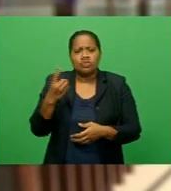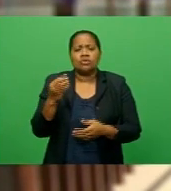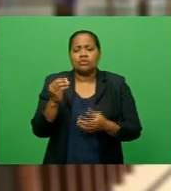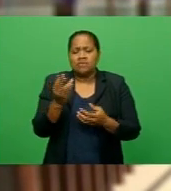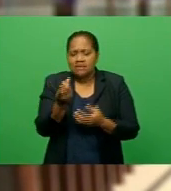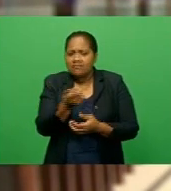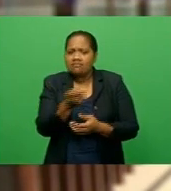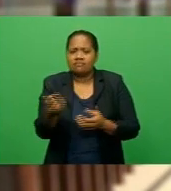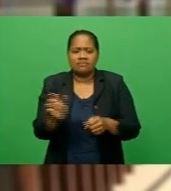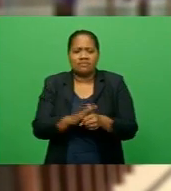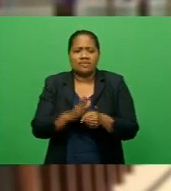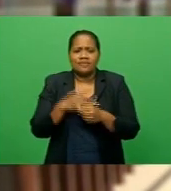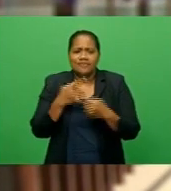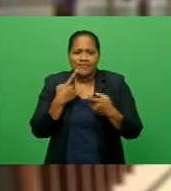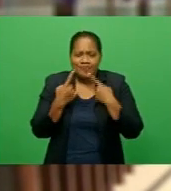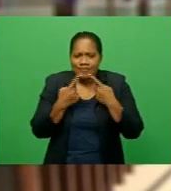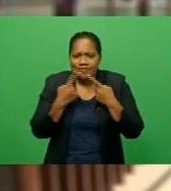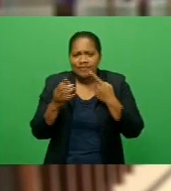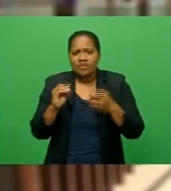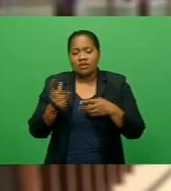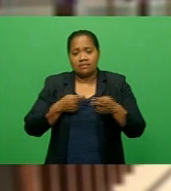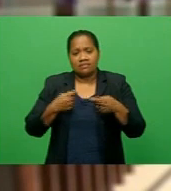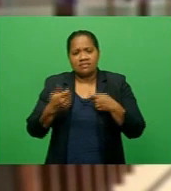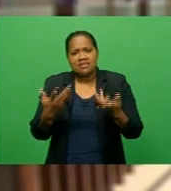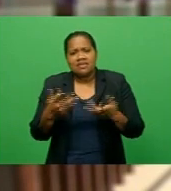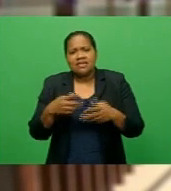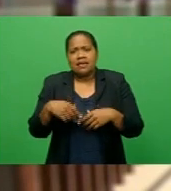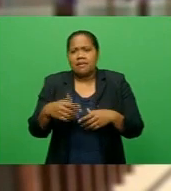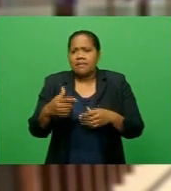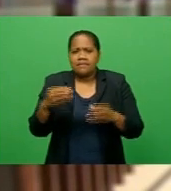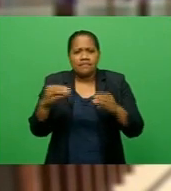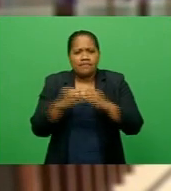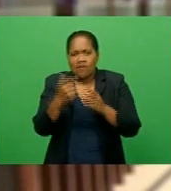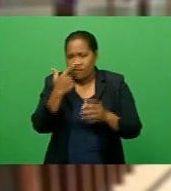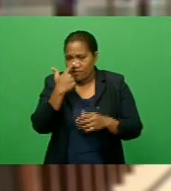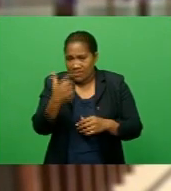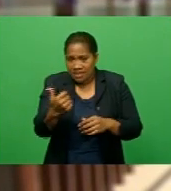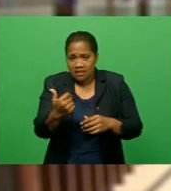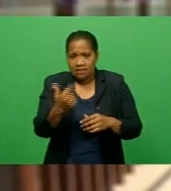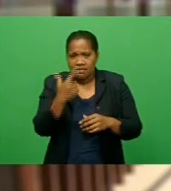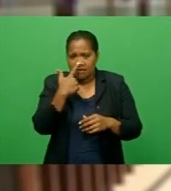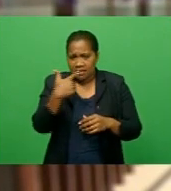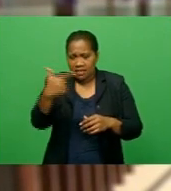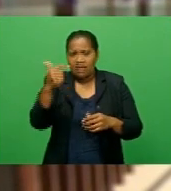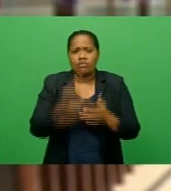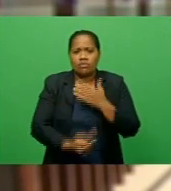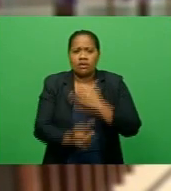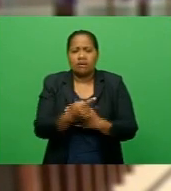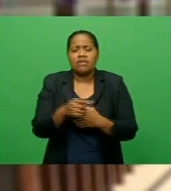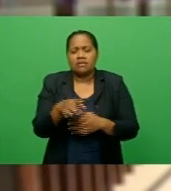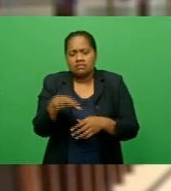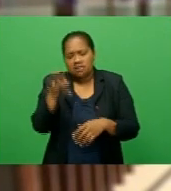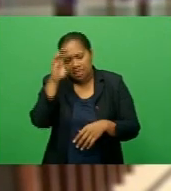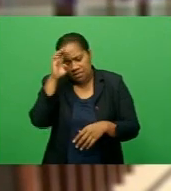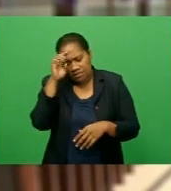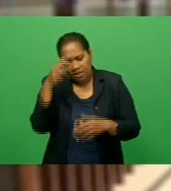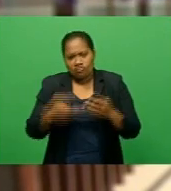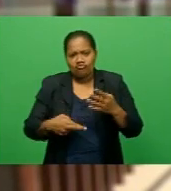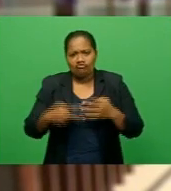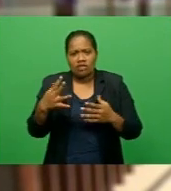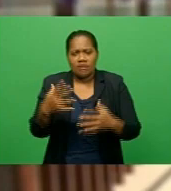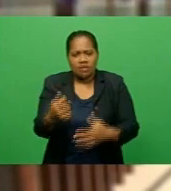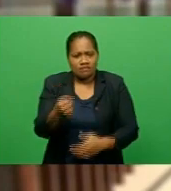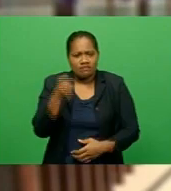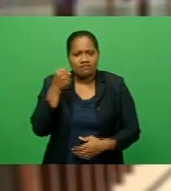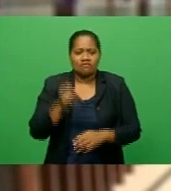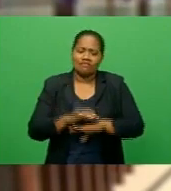In emerging markets, focus is on Bank of Thailand meeting, though most economists expect rates to be on hold. And that's all from HFC Bank for